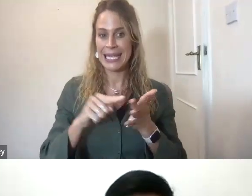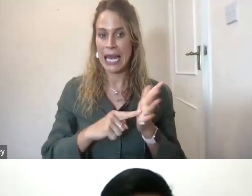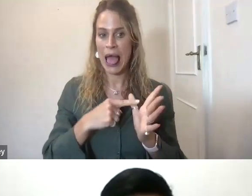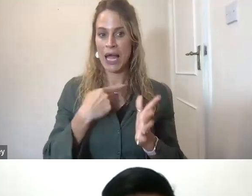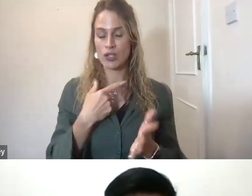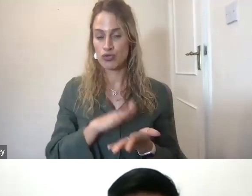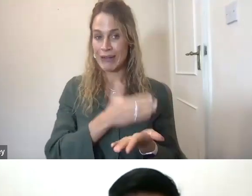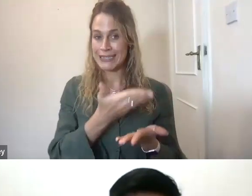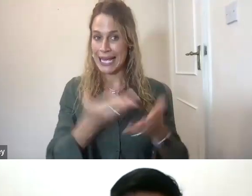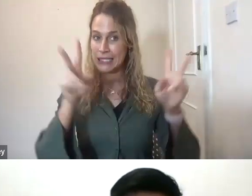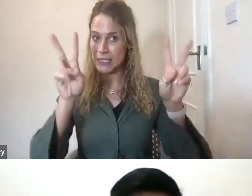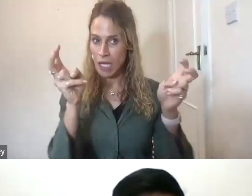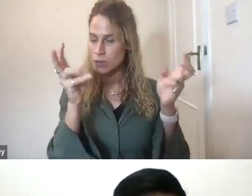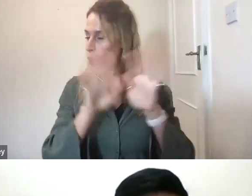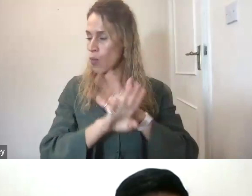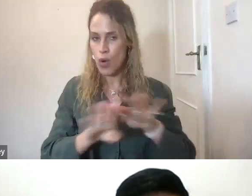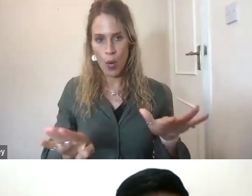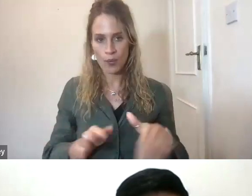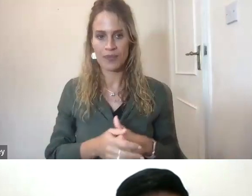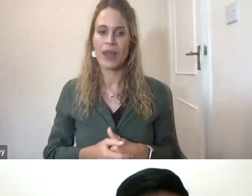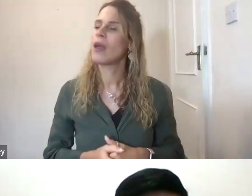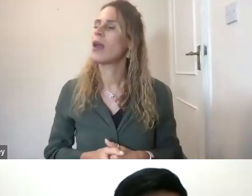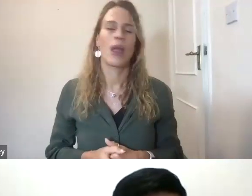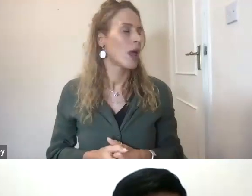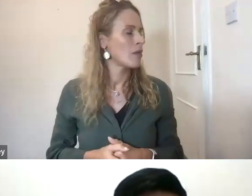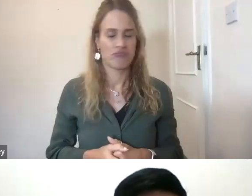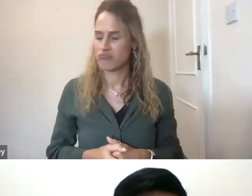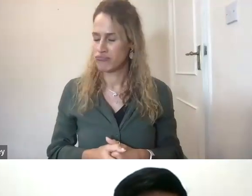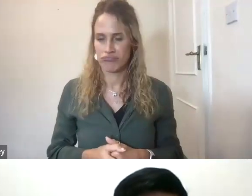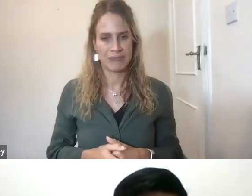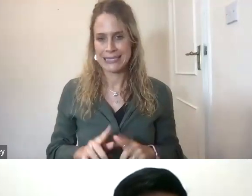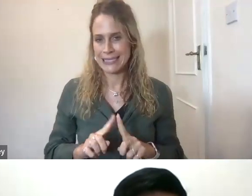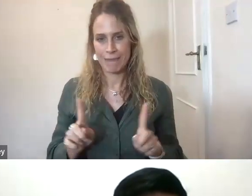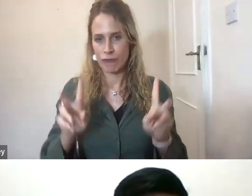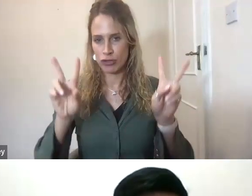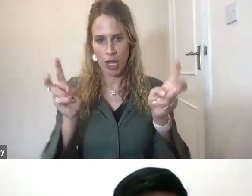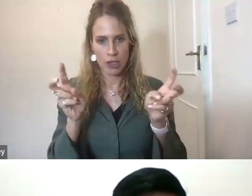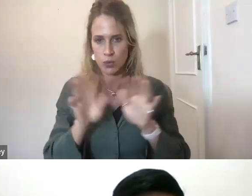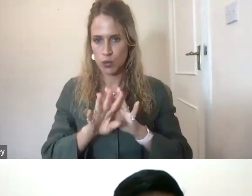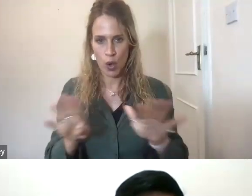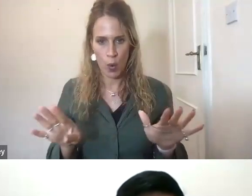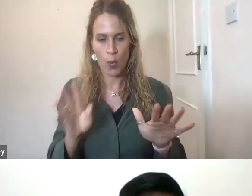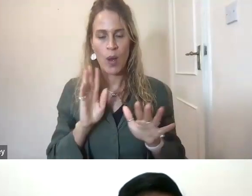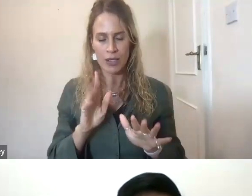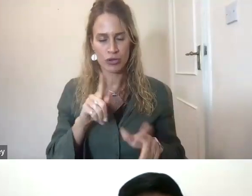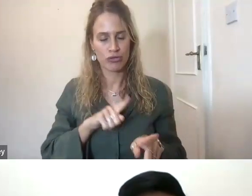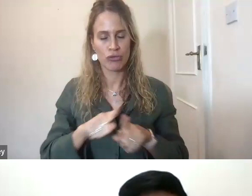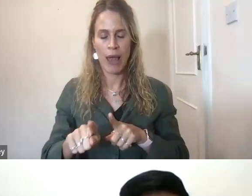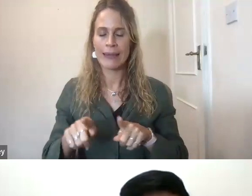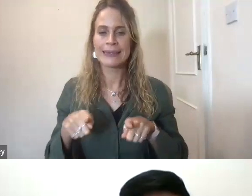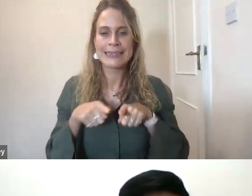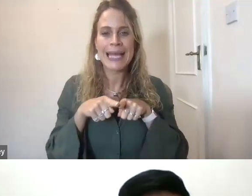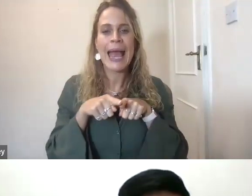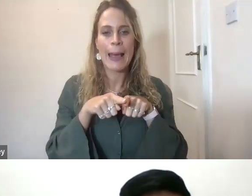English? It won't be completely different. I think, I try to stay close to what